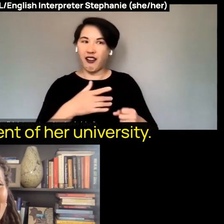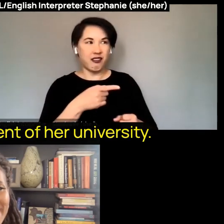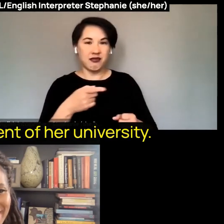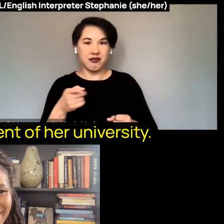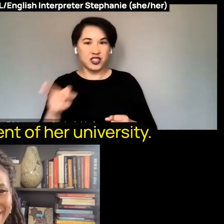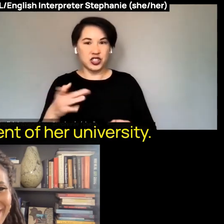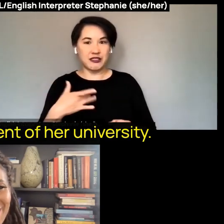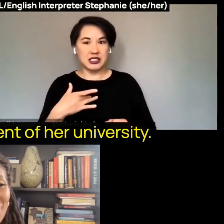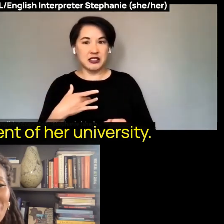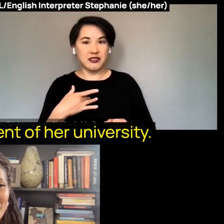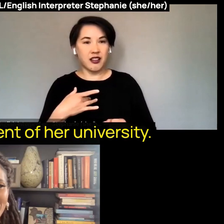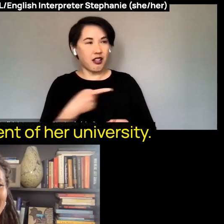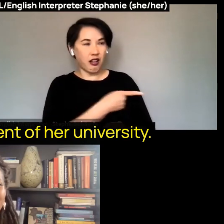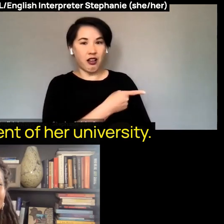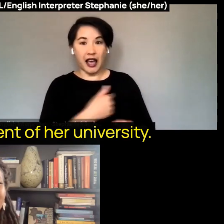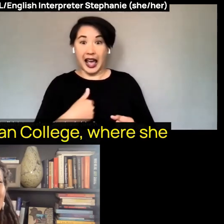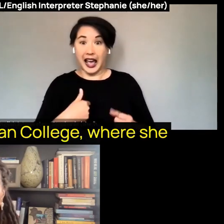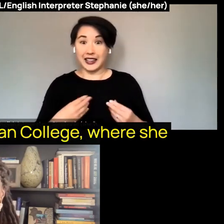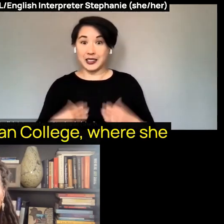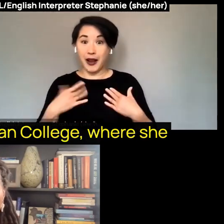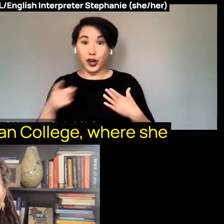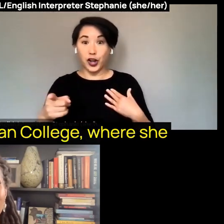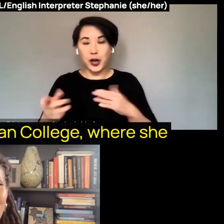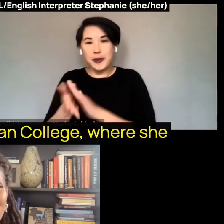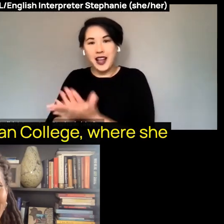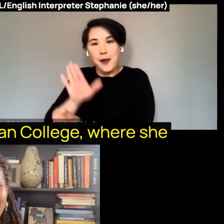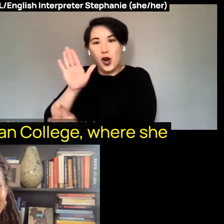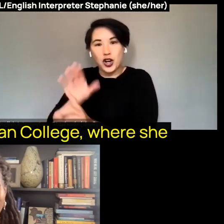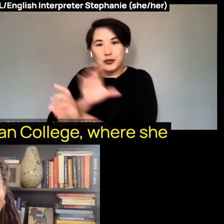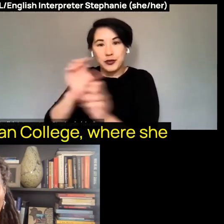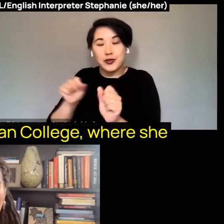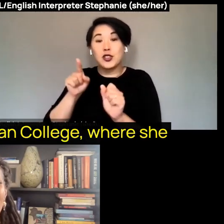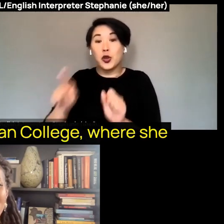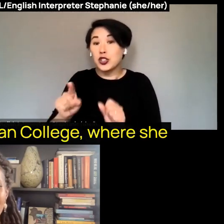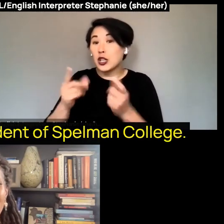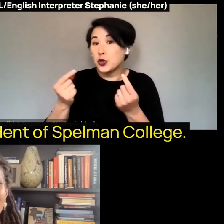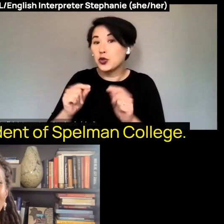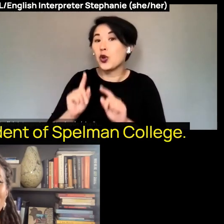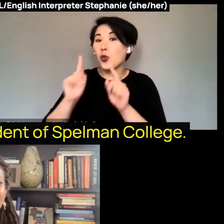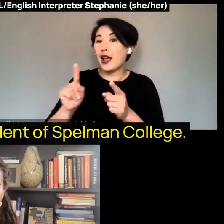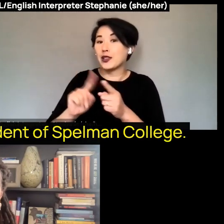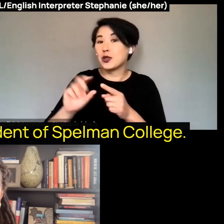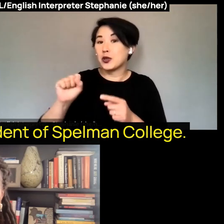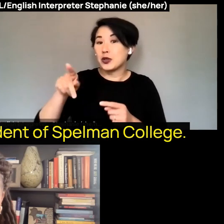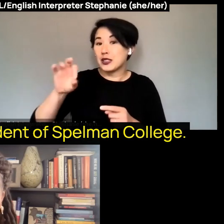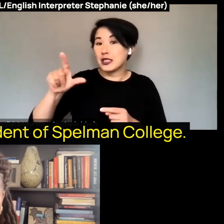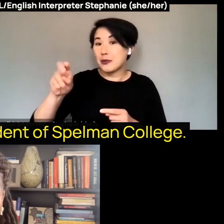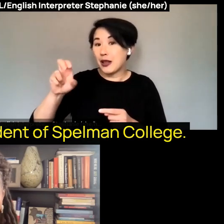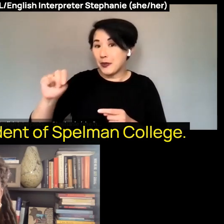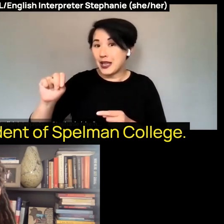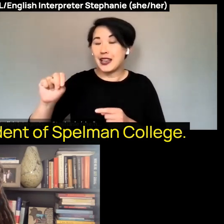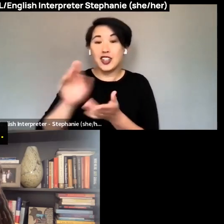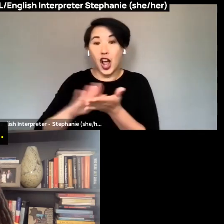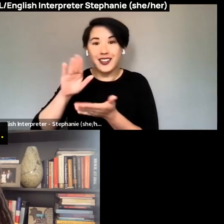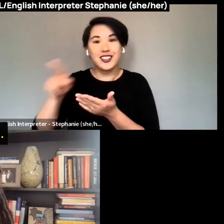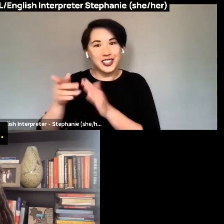body president of her university. And she went on to Spelman College, where she became student body president of Spelman